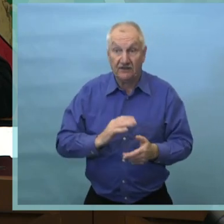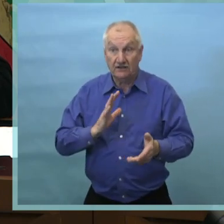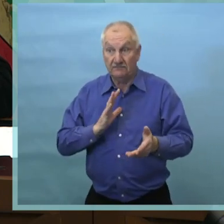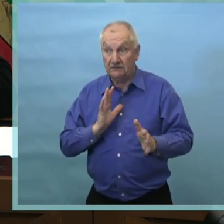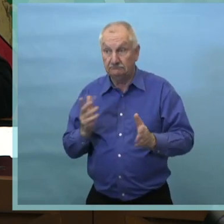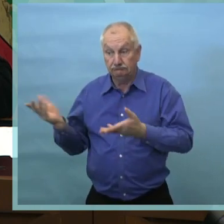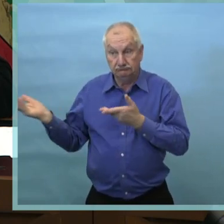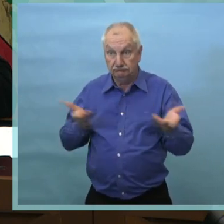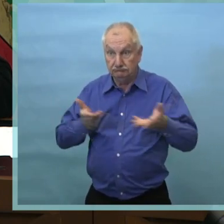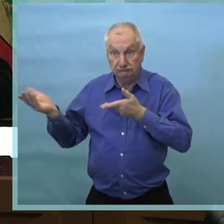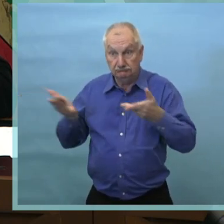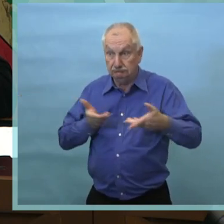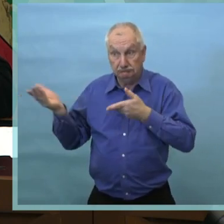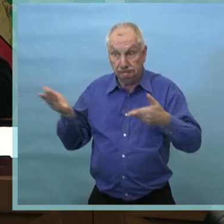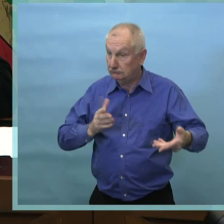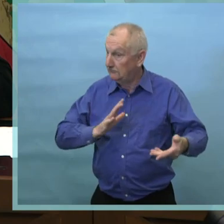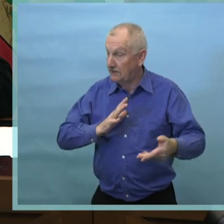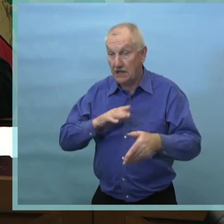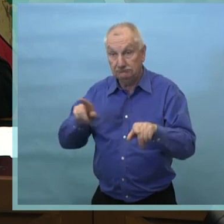well so far.